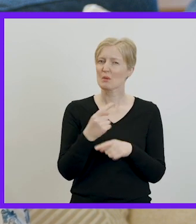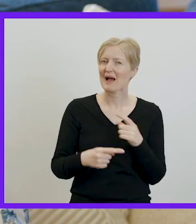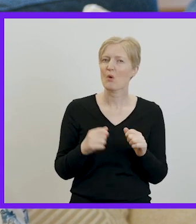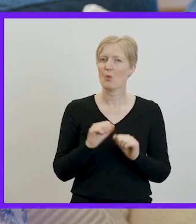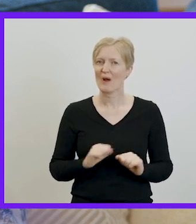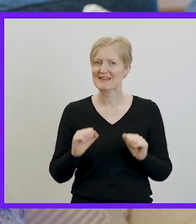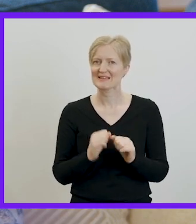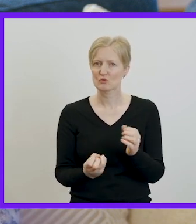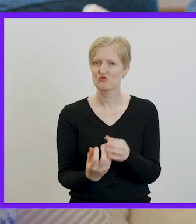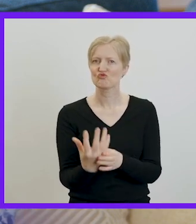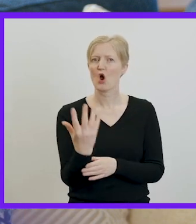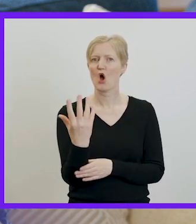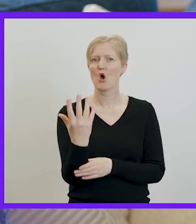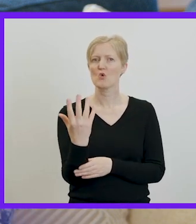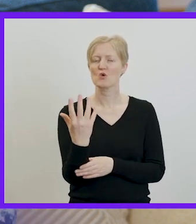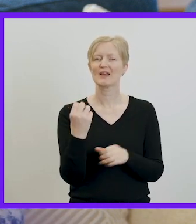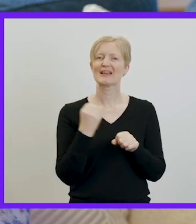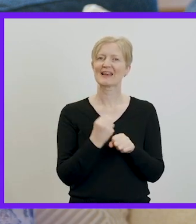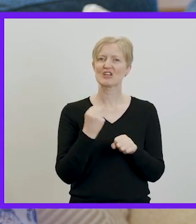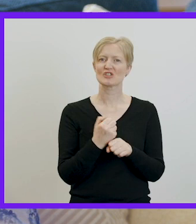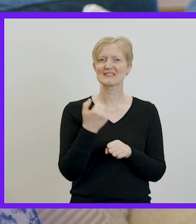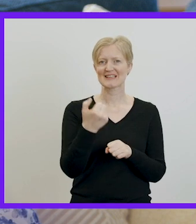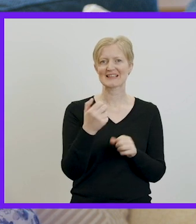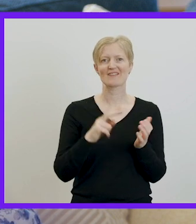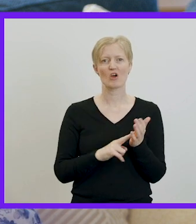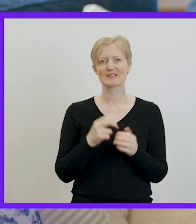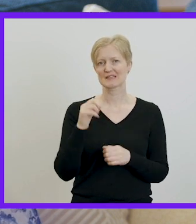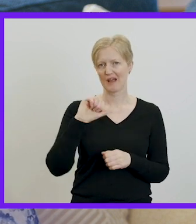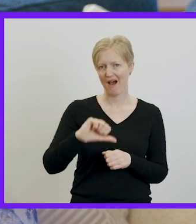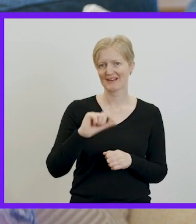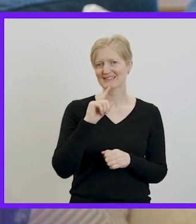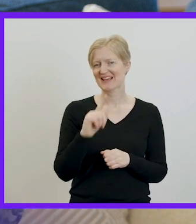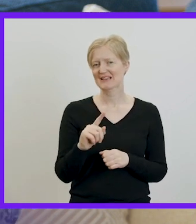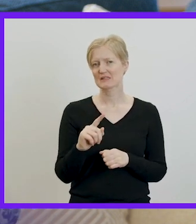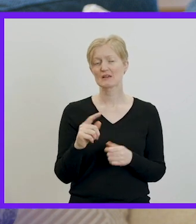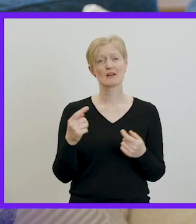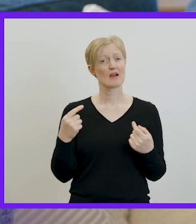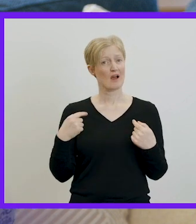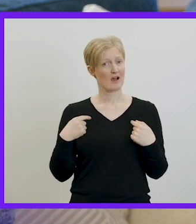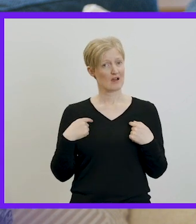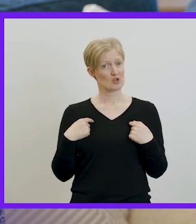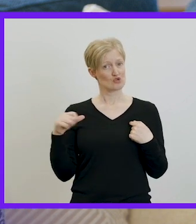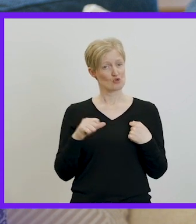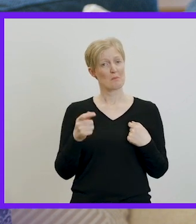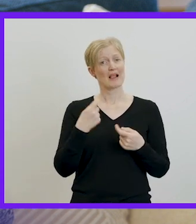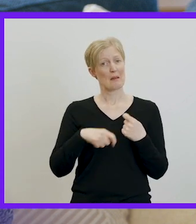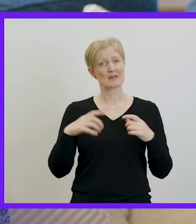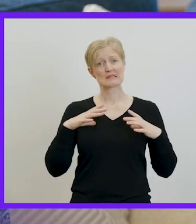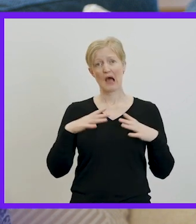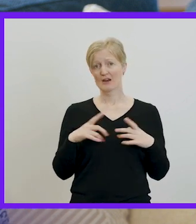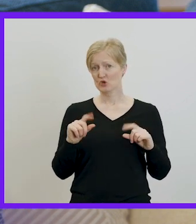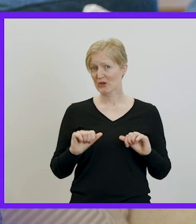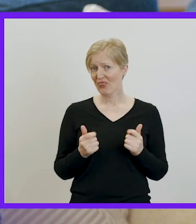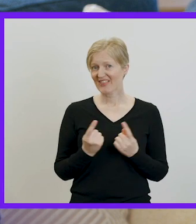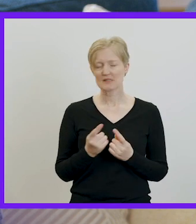about waiting for those seeds to grow. In Galatians 6, verse 9, it says, "So let's not get tired of